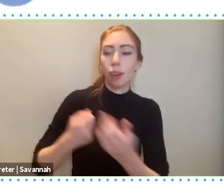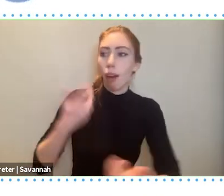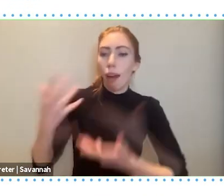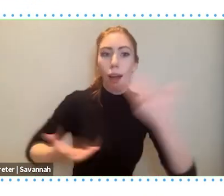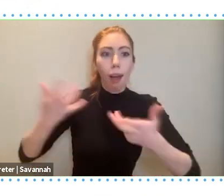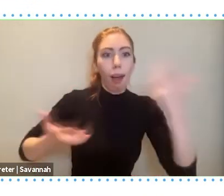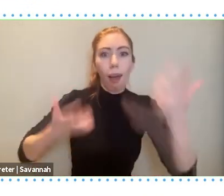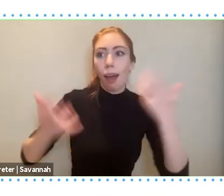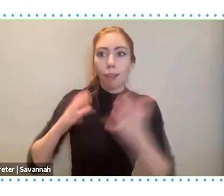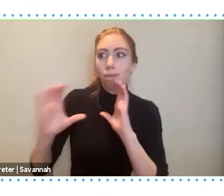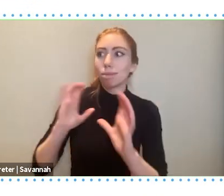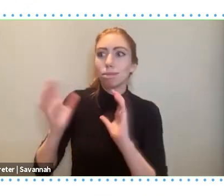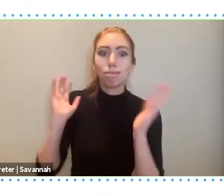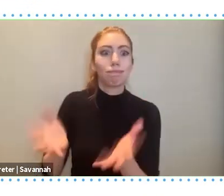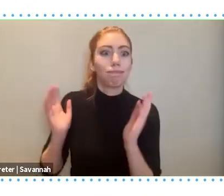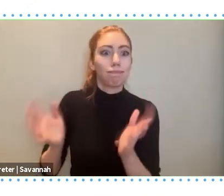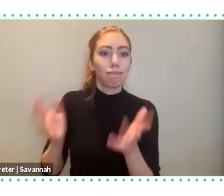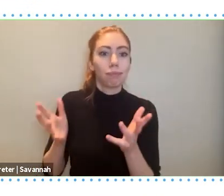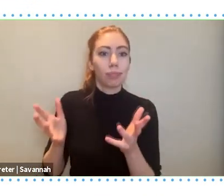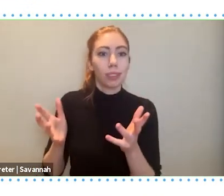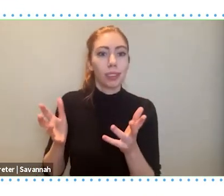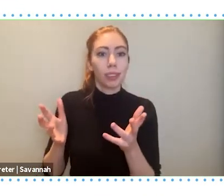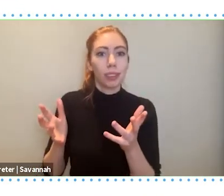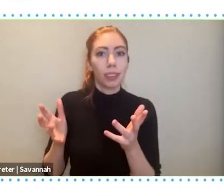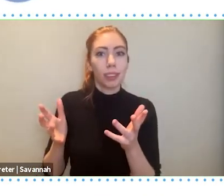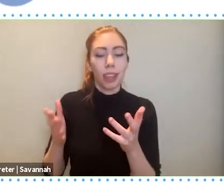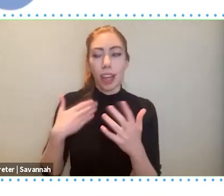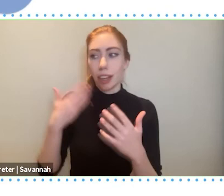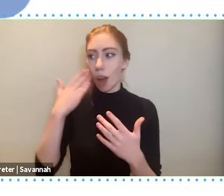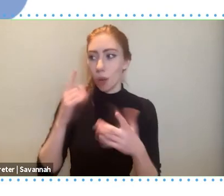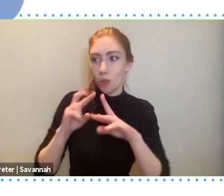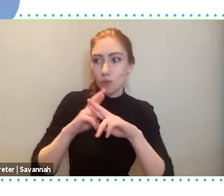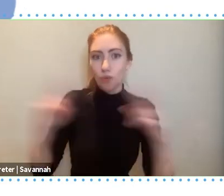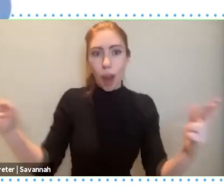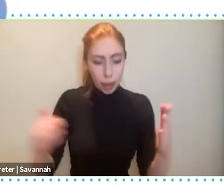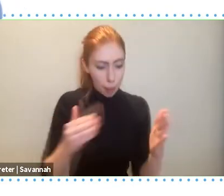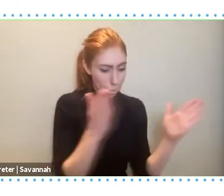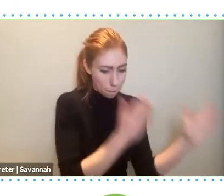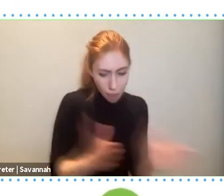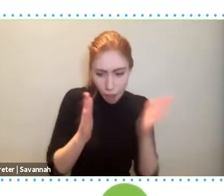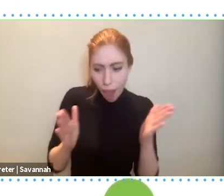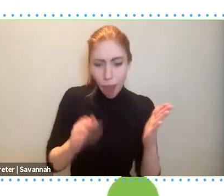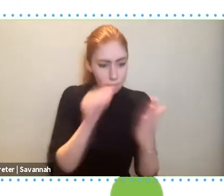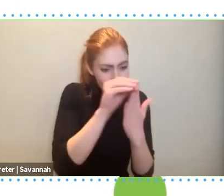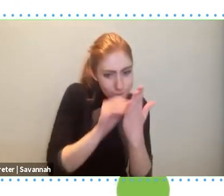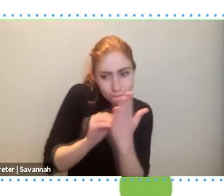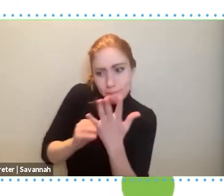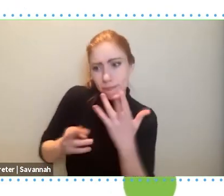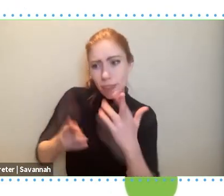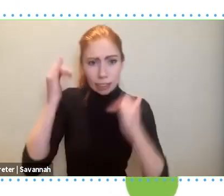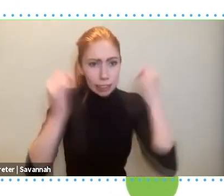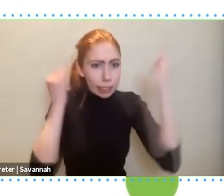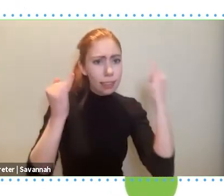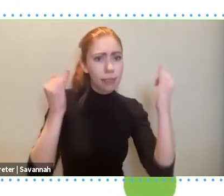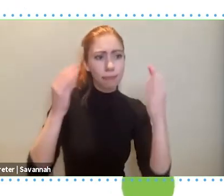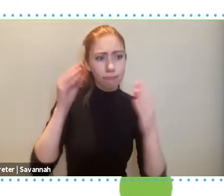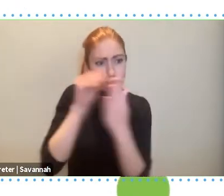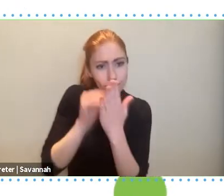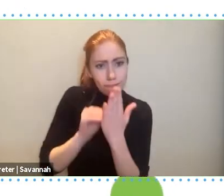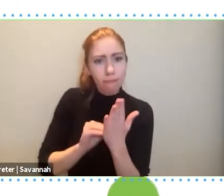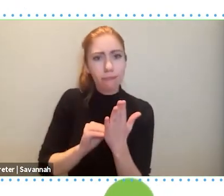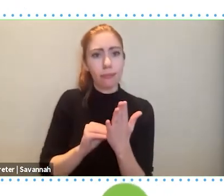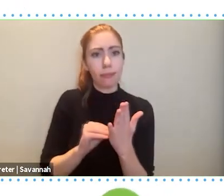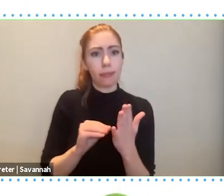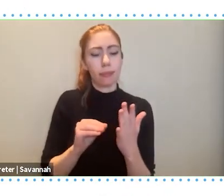short of actually going, okay, let's like get some whiteboards and markers and like get at it And I want to put out a call to everybody here that if anybody wants